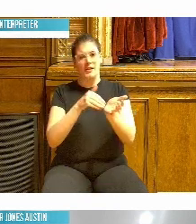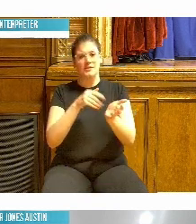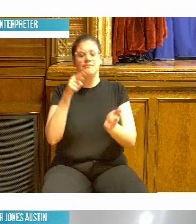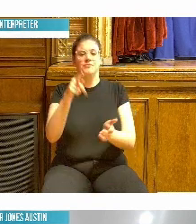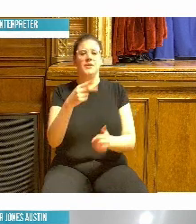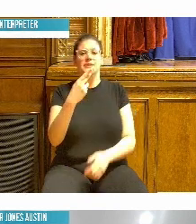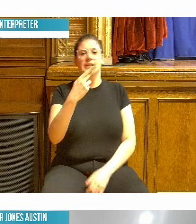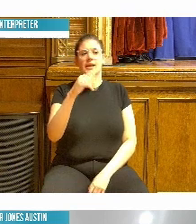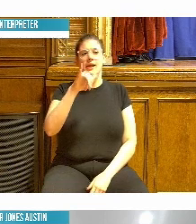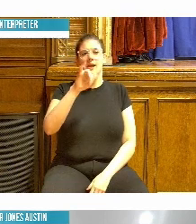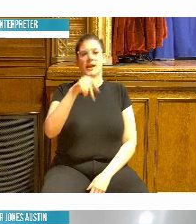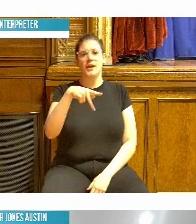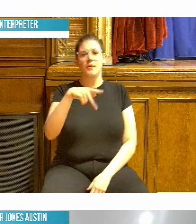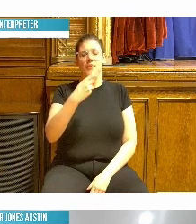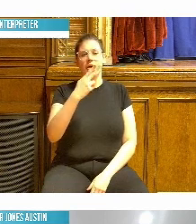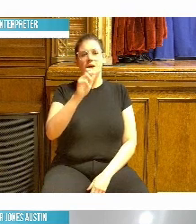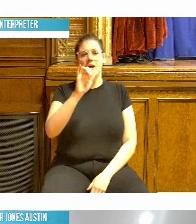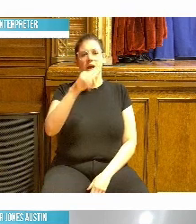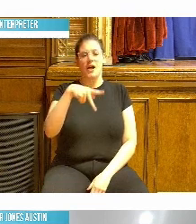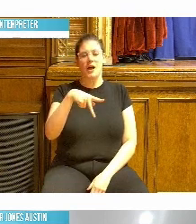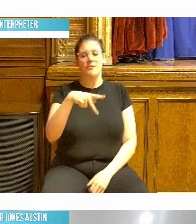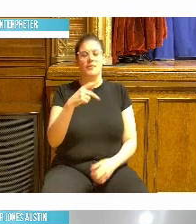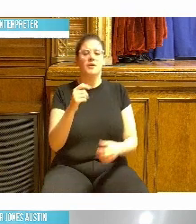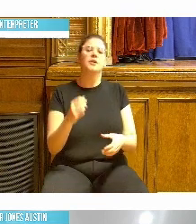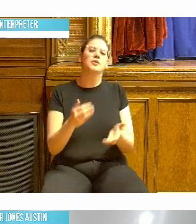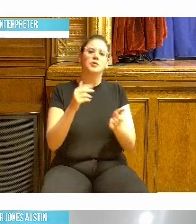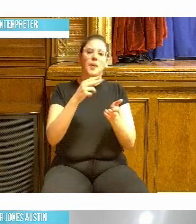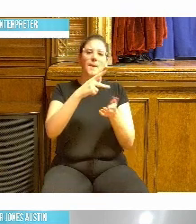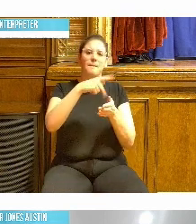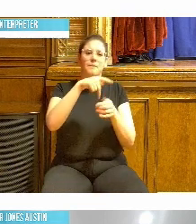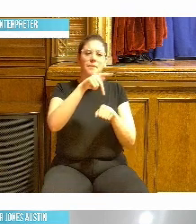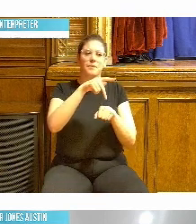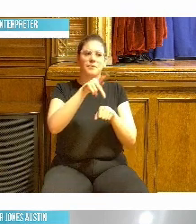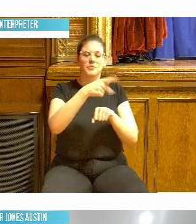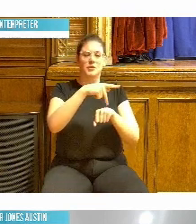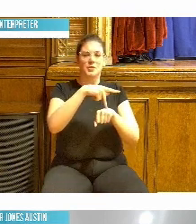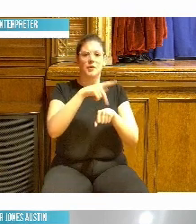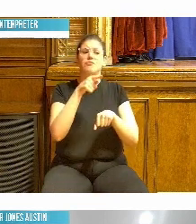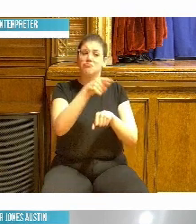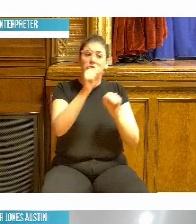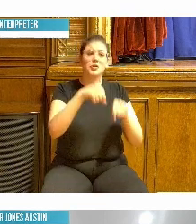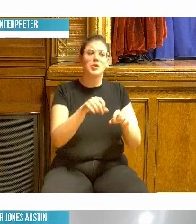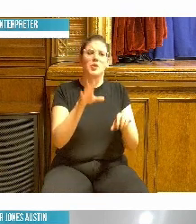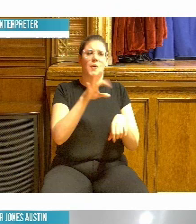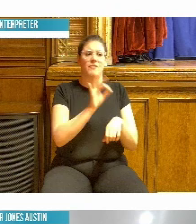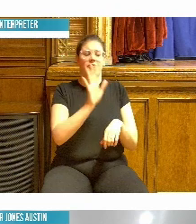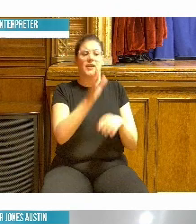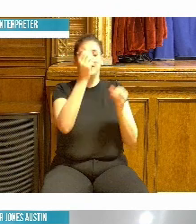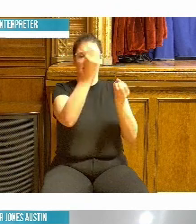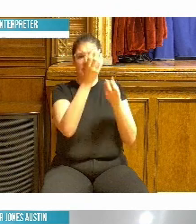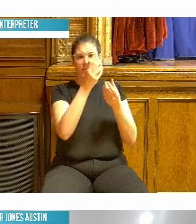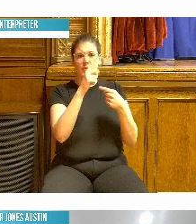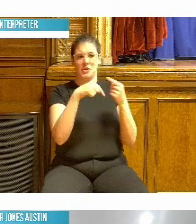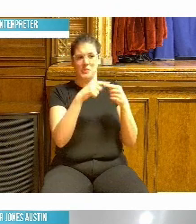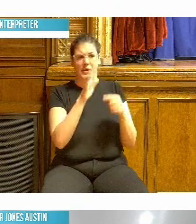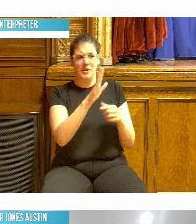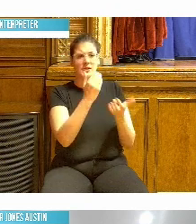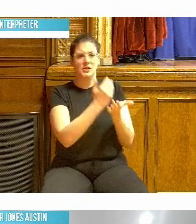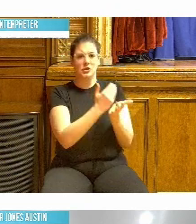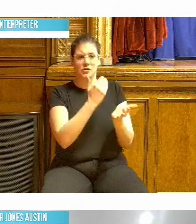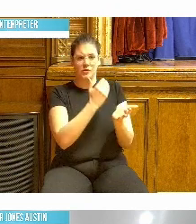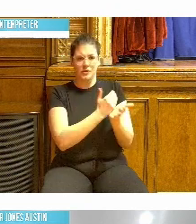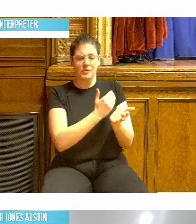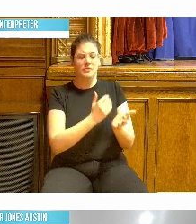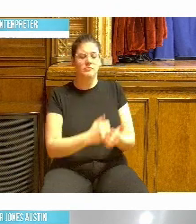principal. And it would be good. He can, you can find information about the curriculum from